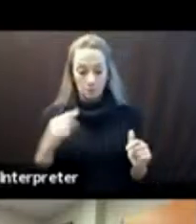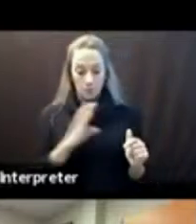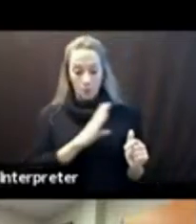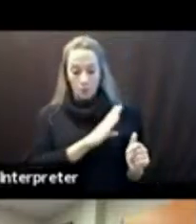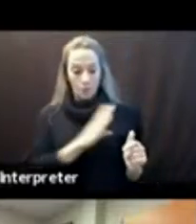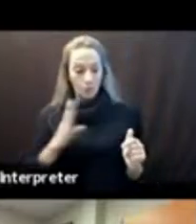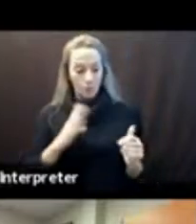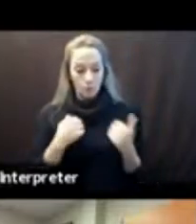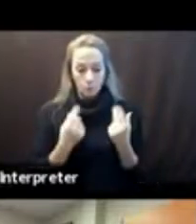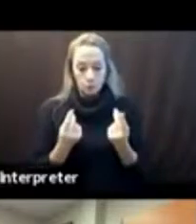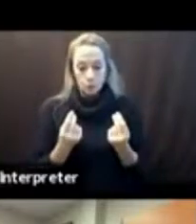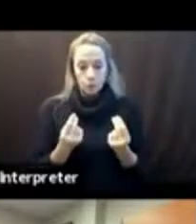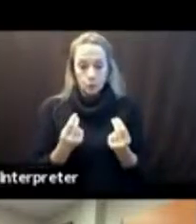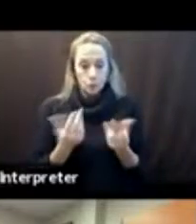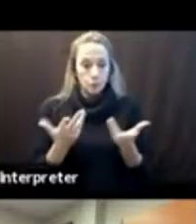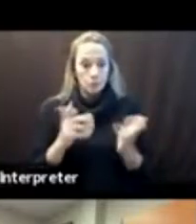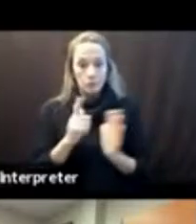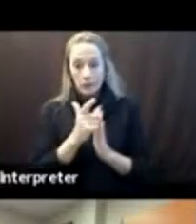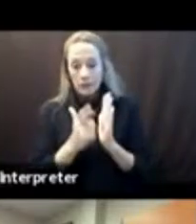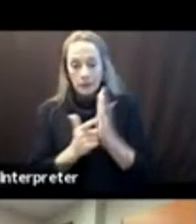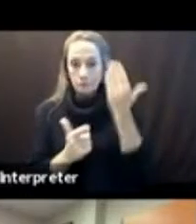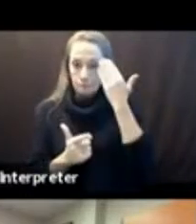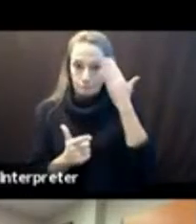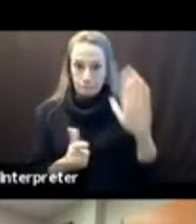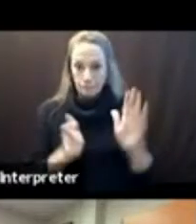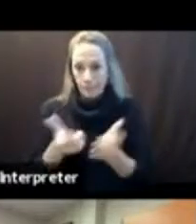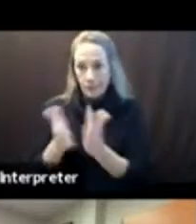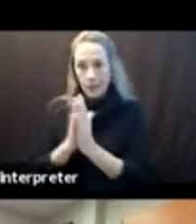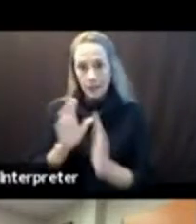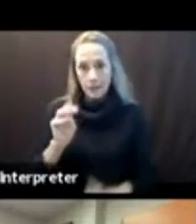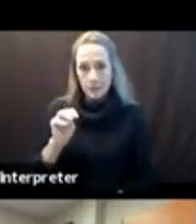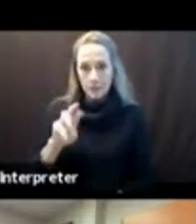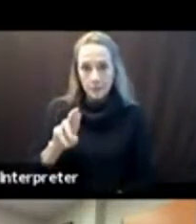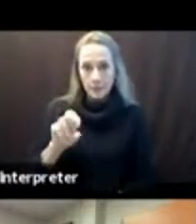that'd be something for Mr. Sanders.